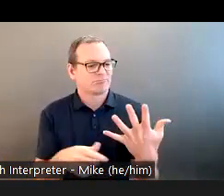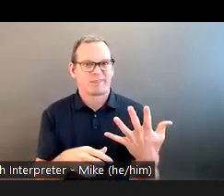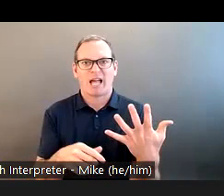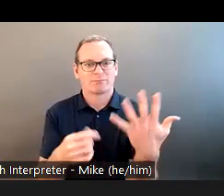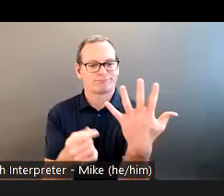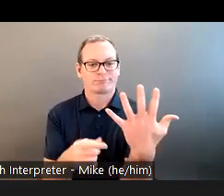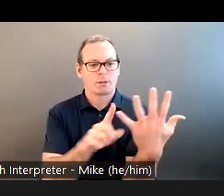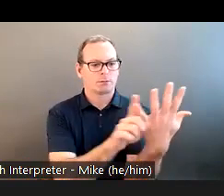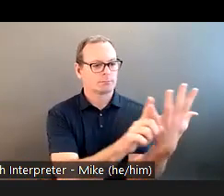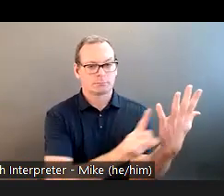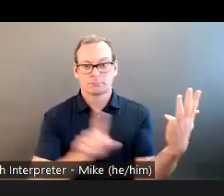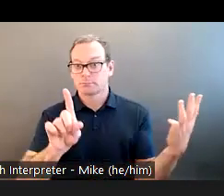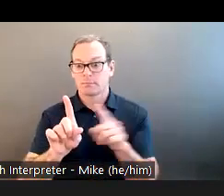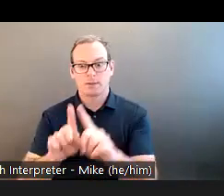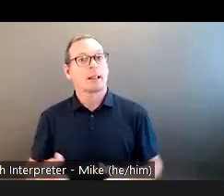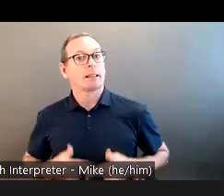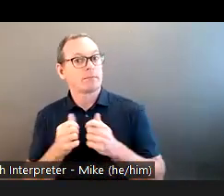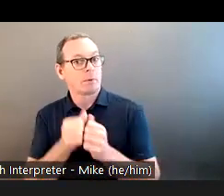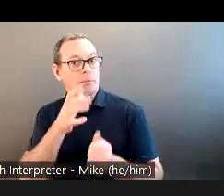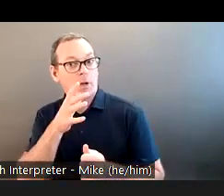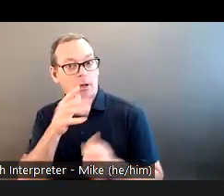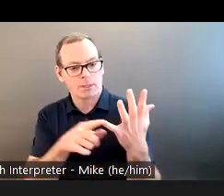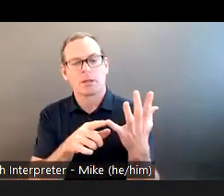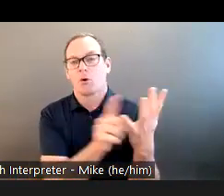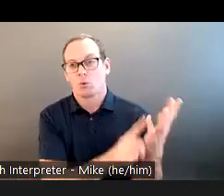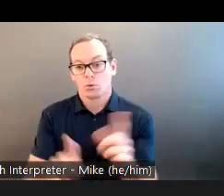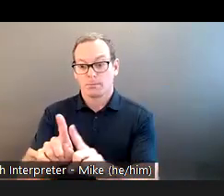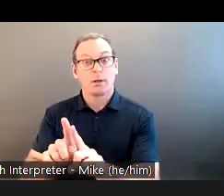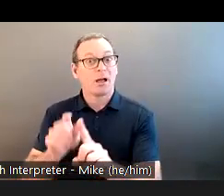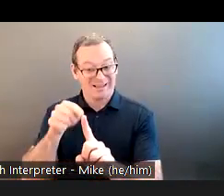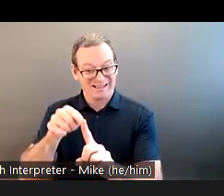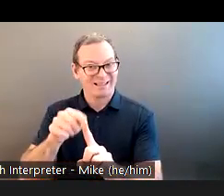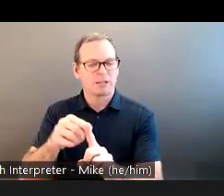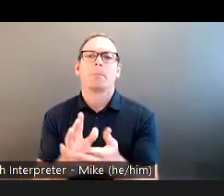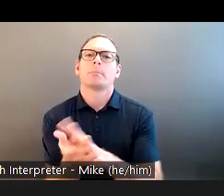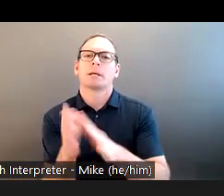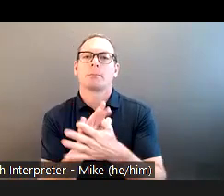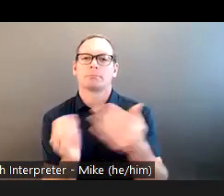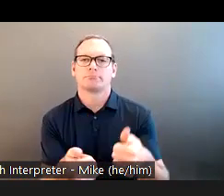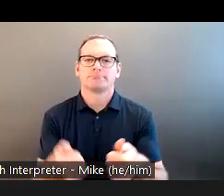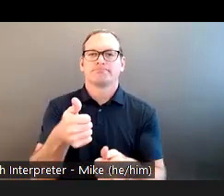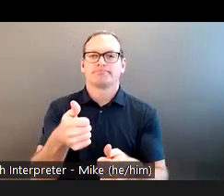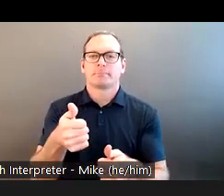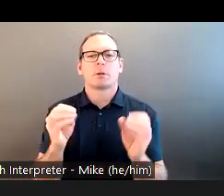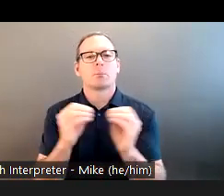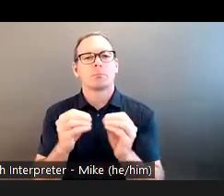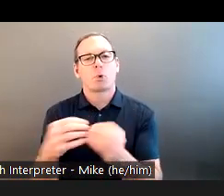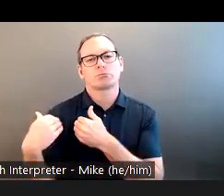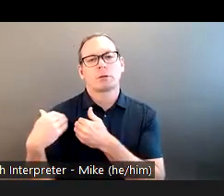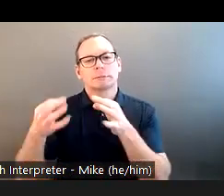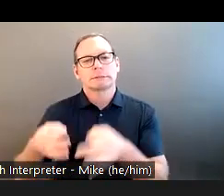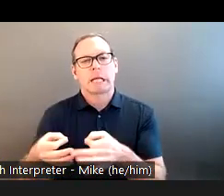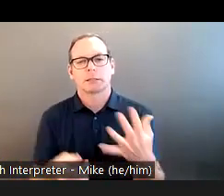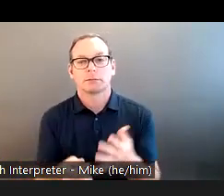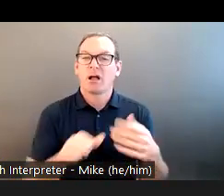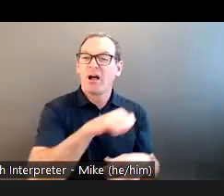may actually qualify higher in the hierarchy as a partner. So just to be aware that there is some language around